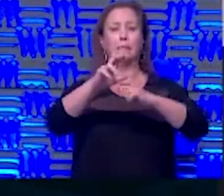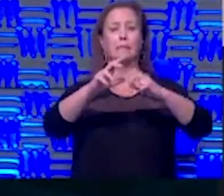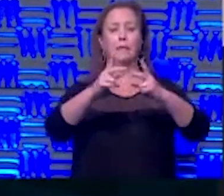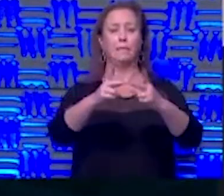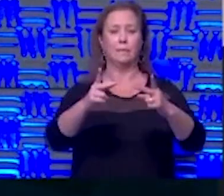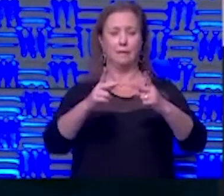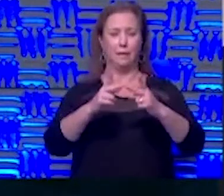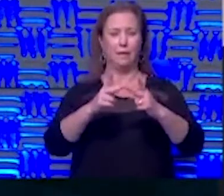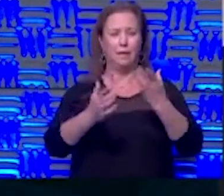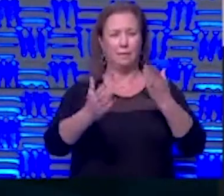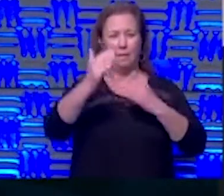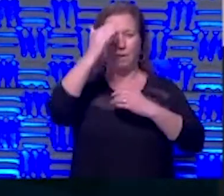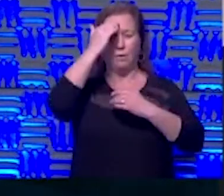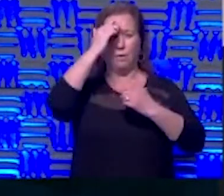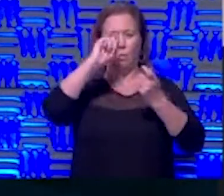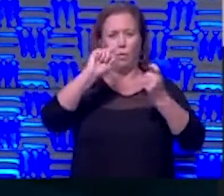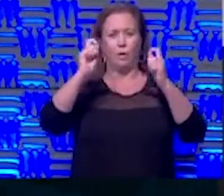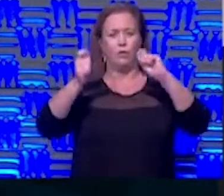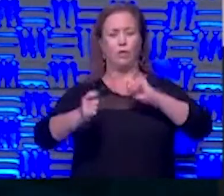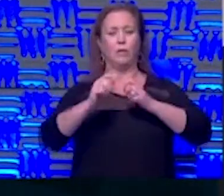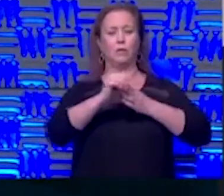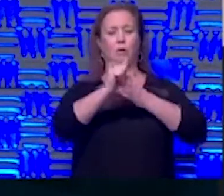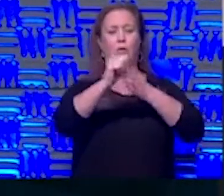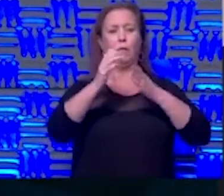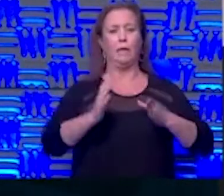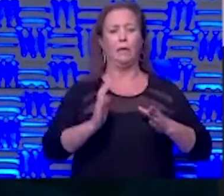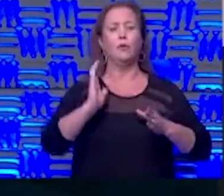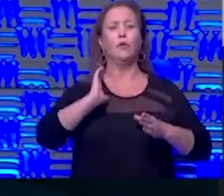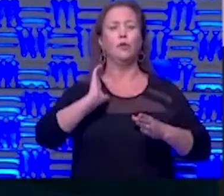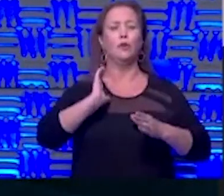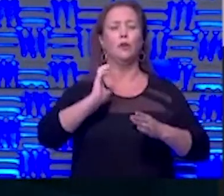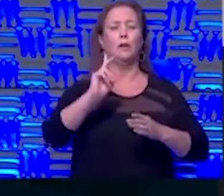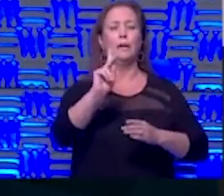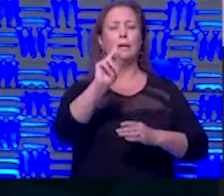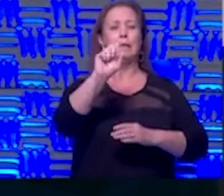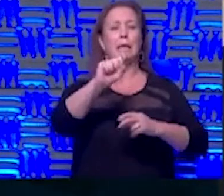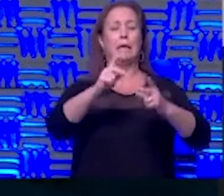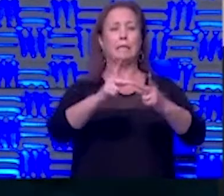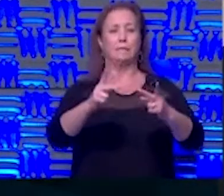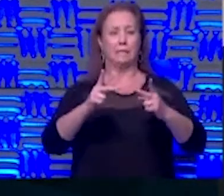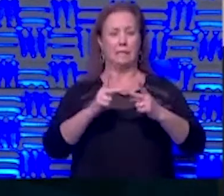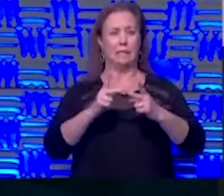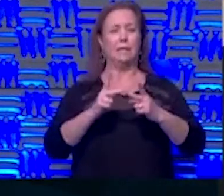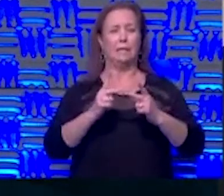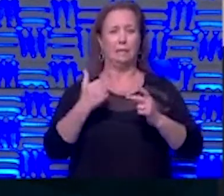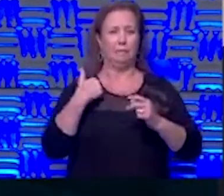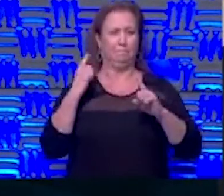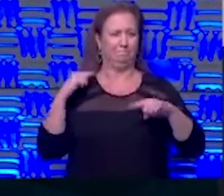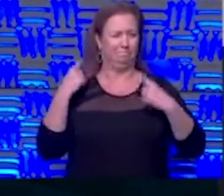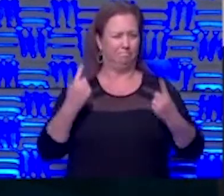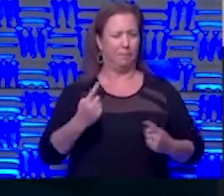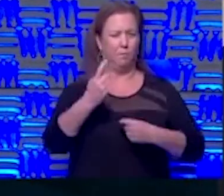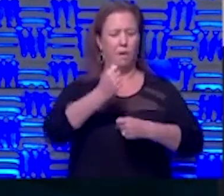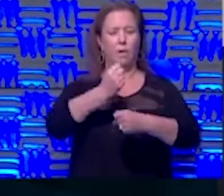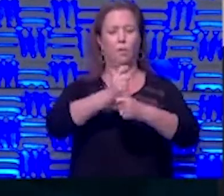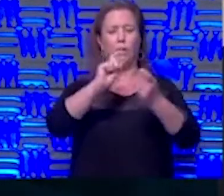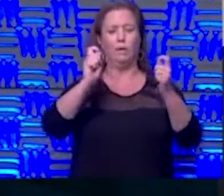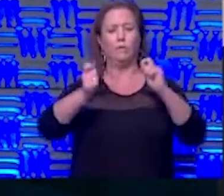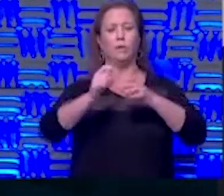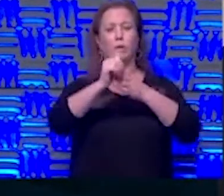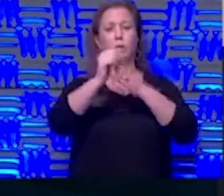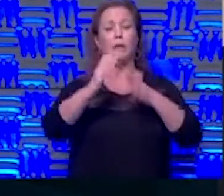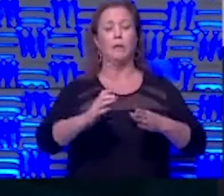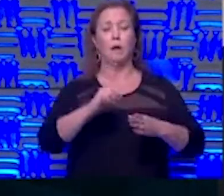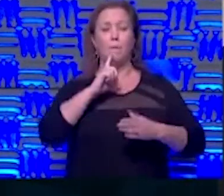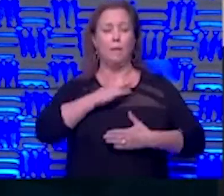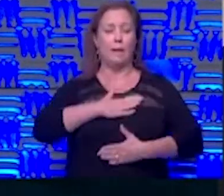may be aware, we changed out our leadership in the Kansas facility in the last year or so, and I'm really quite